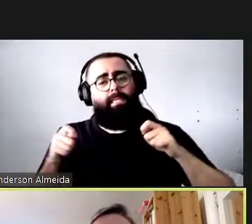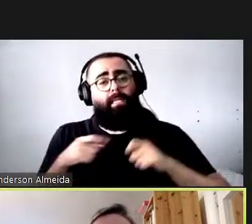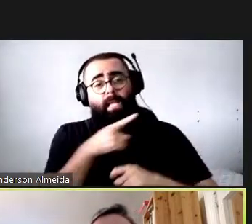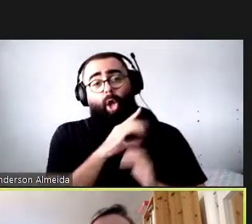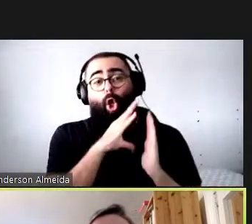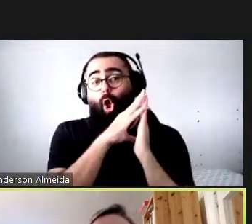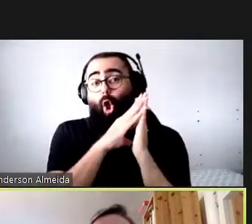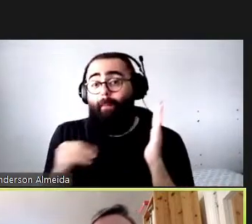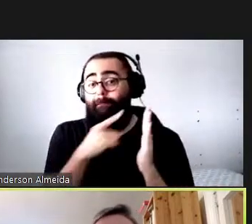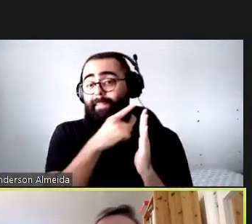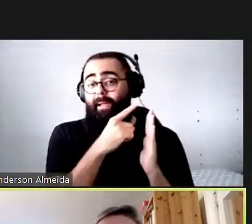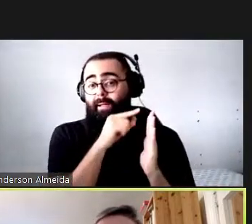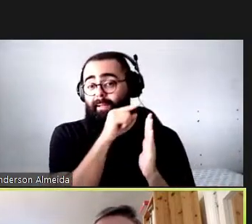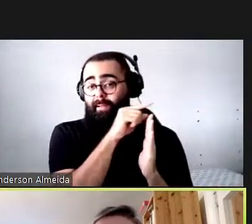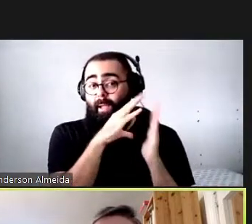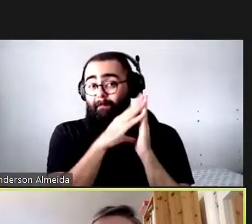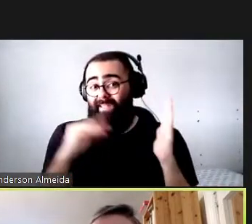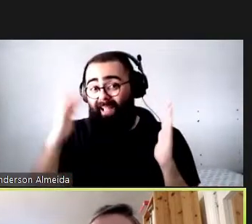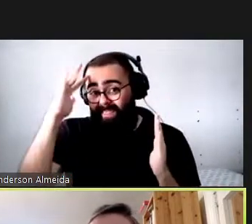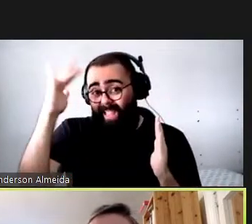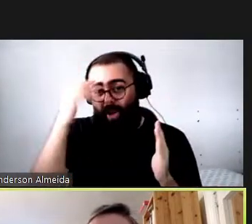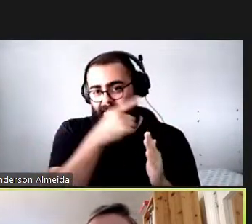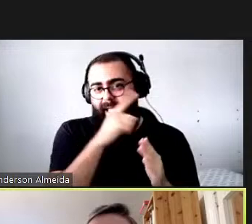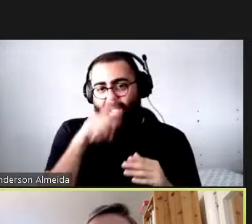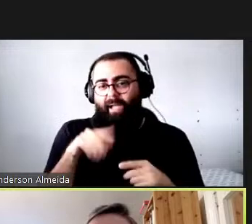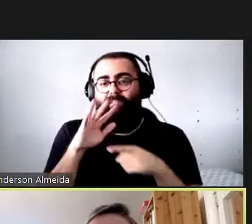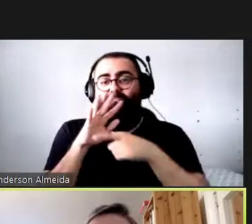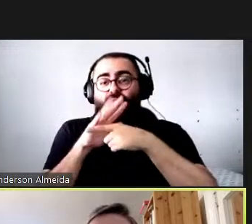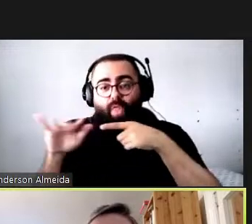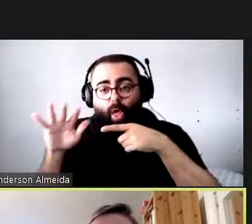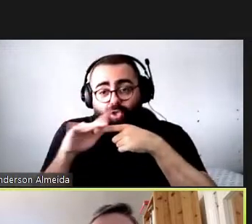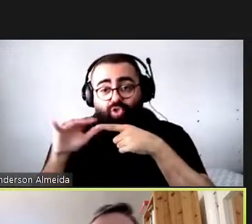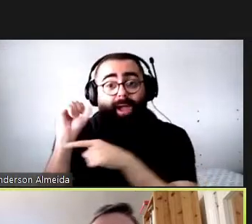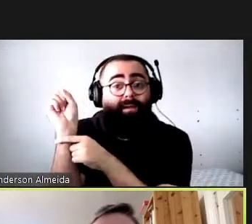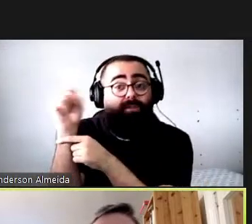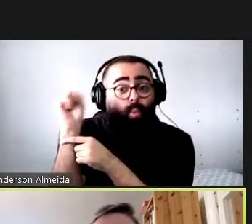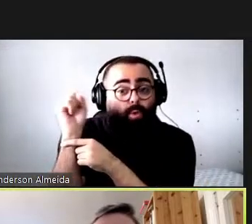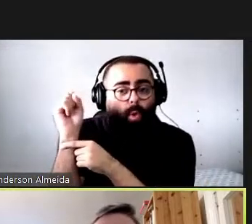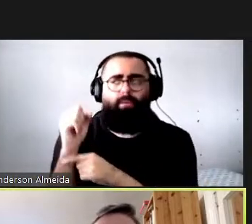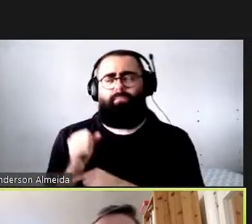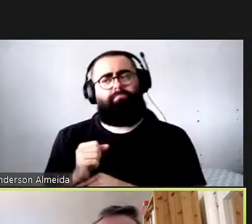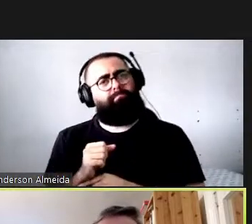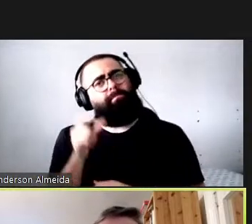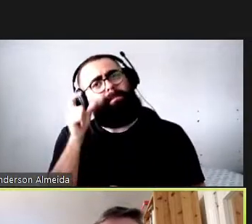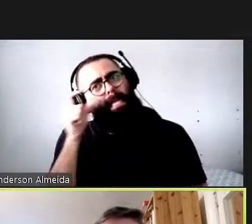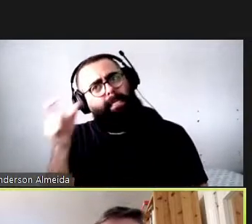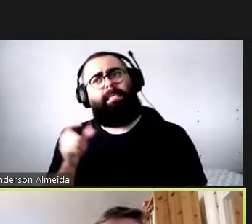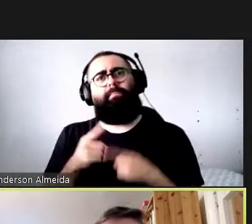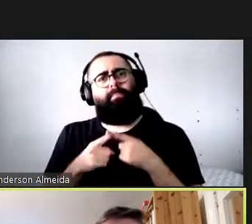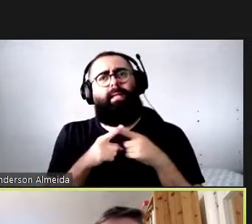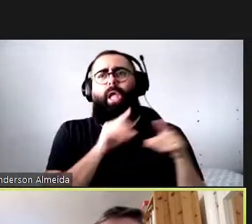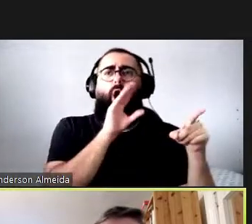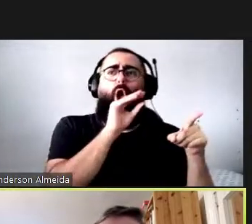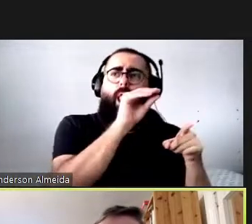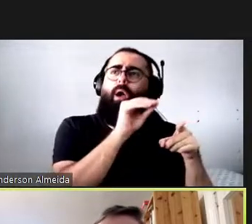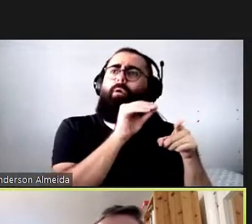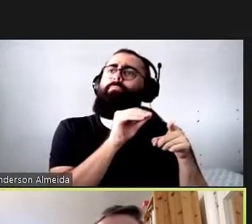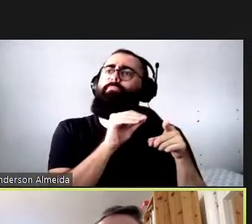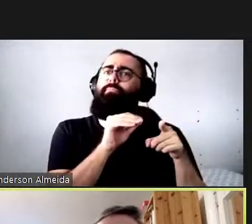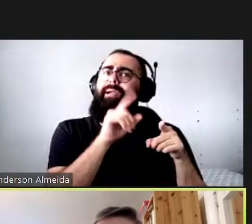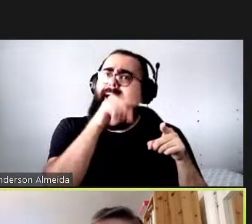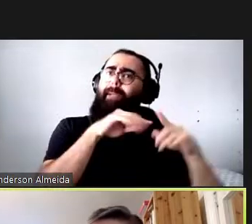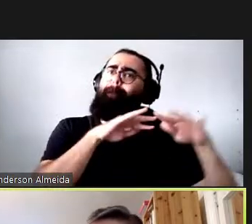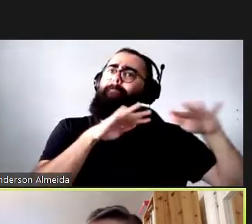regardless of whether you're talking about sign or speech. If the minimal units of production and